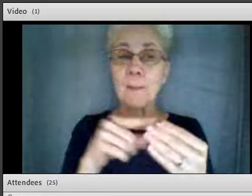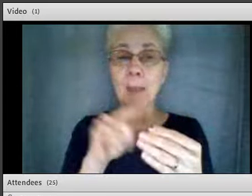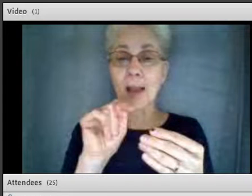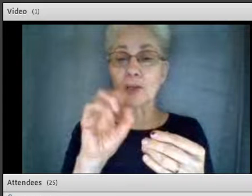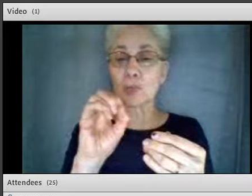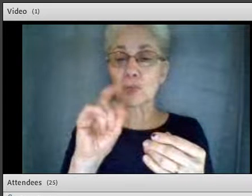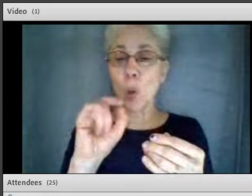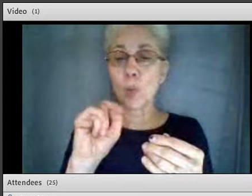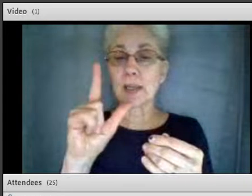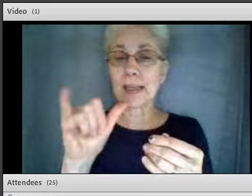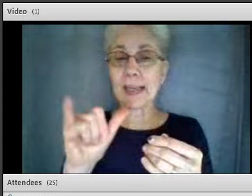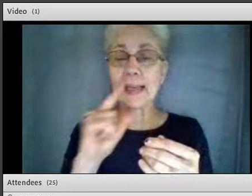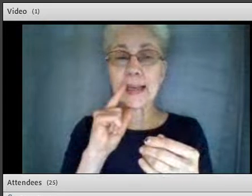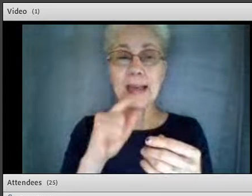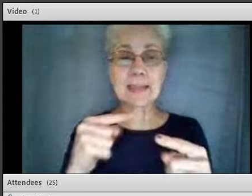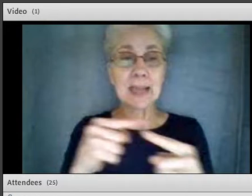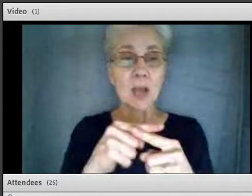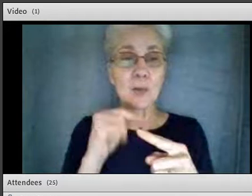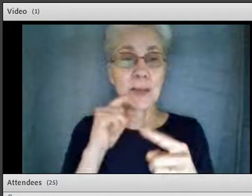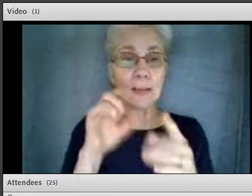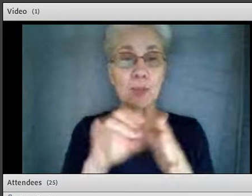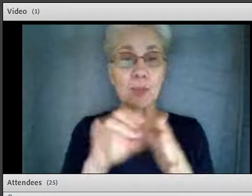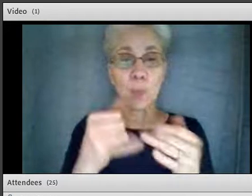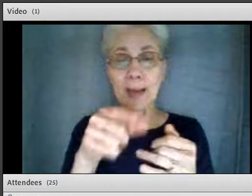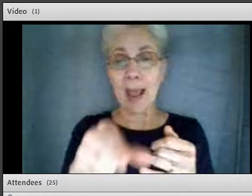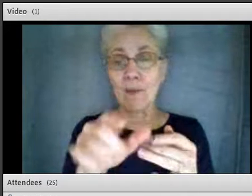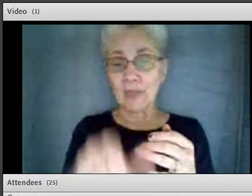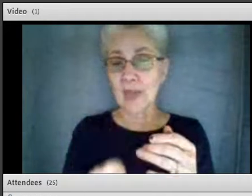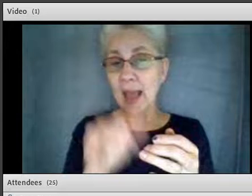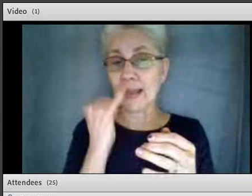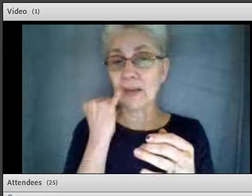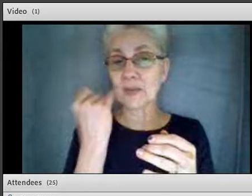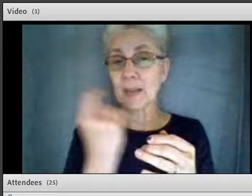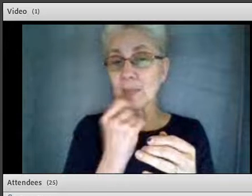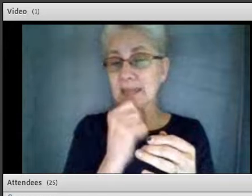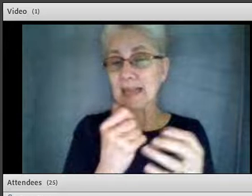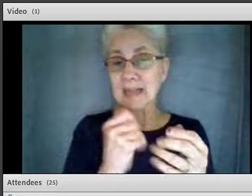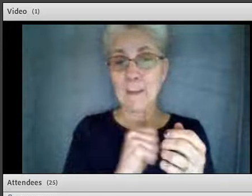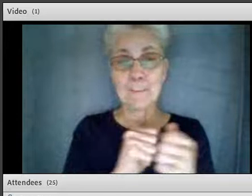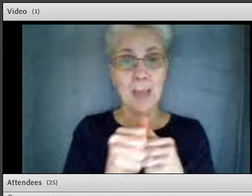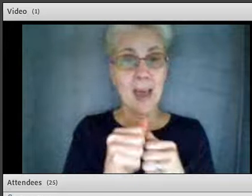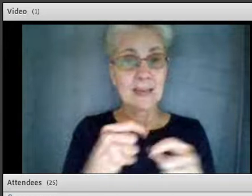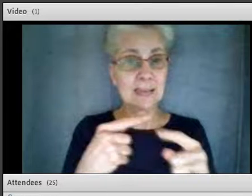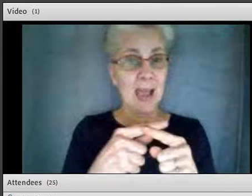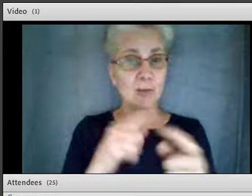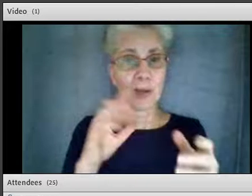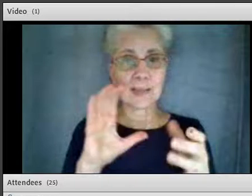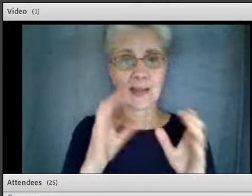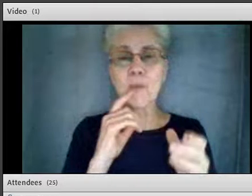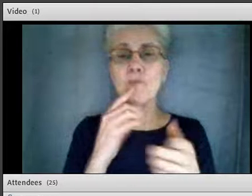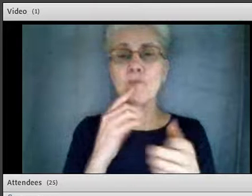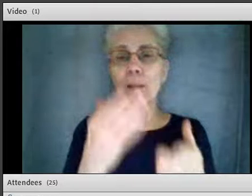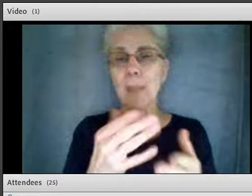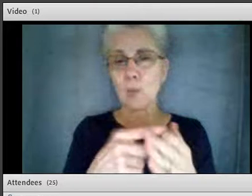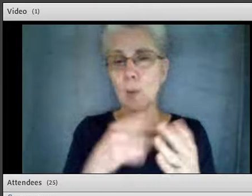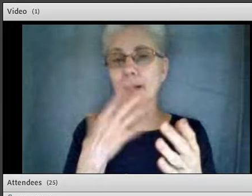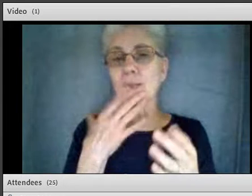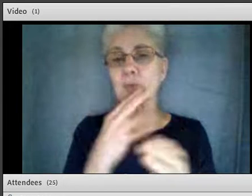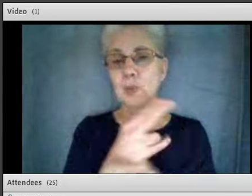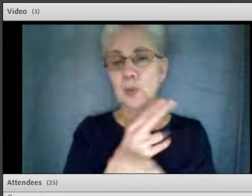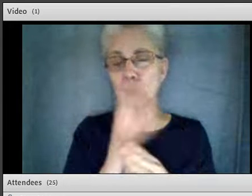picture of it right now. If something doesn't pass their contrast, they will recommend what colors to use to help you get to that level